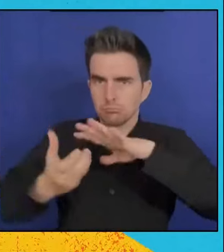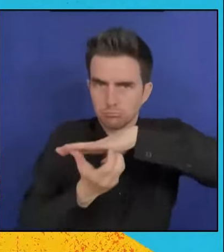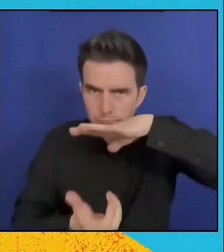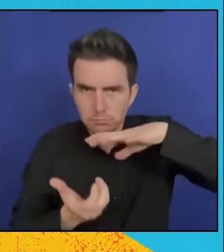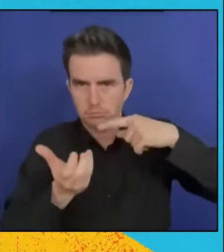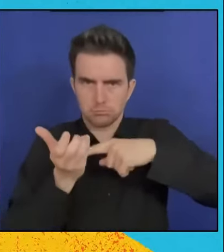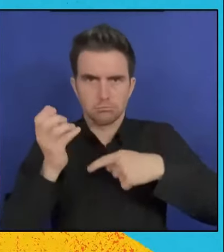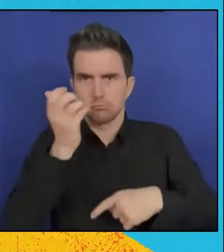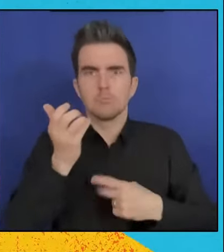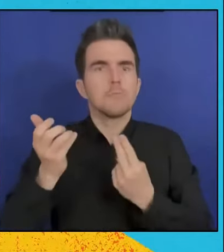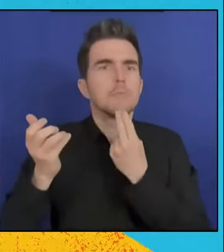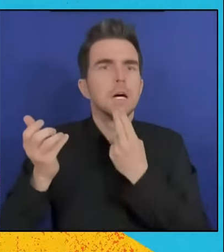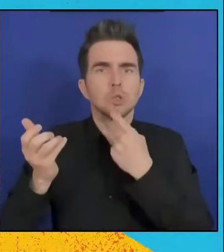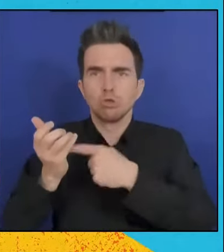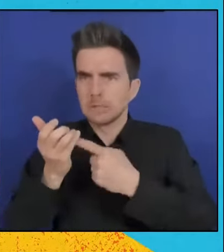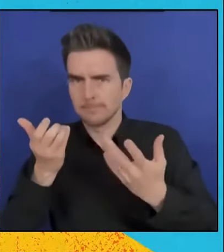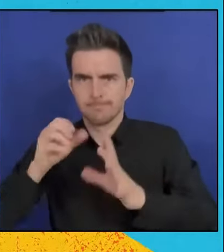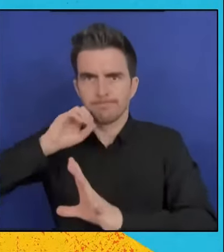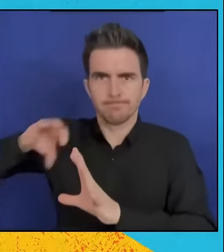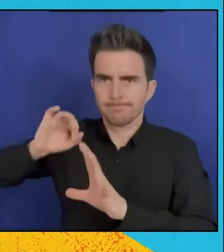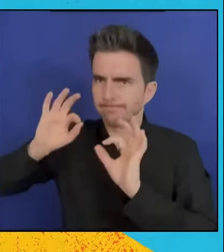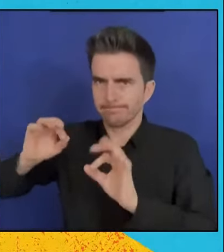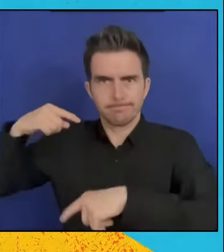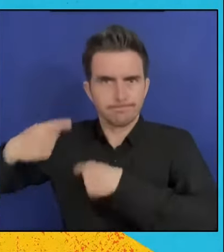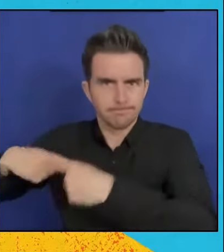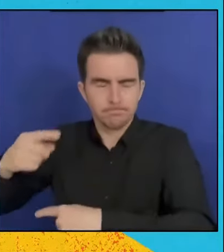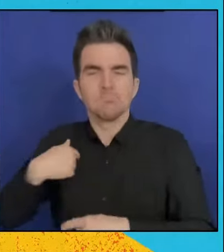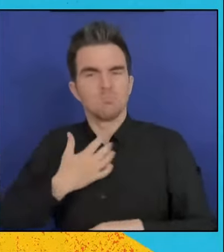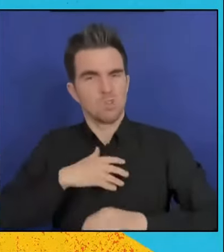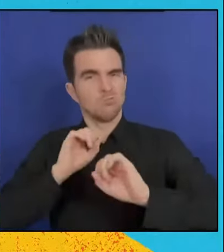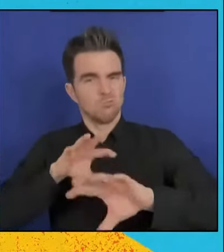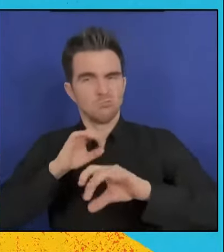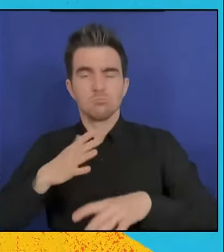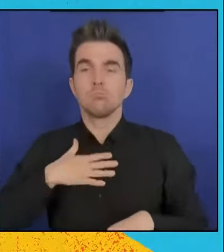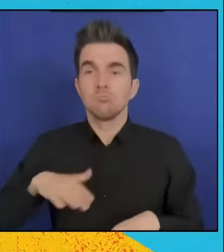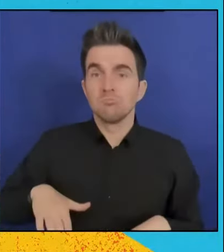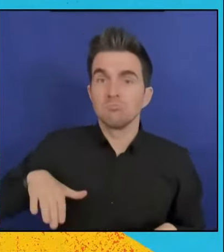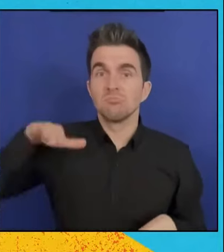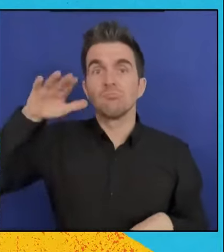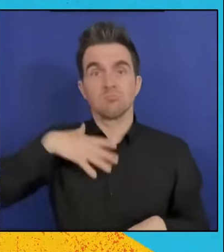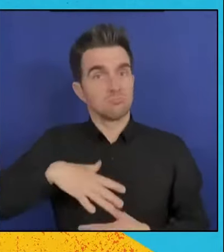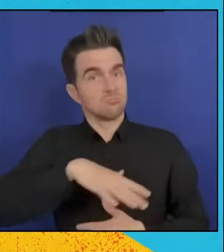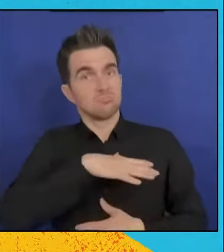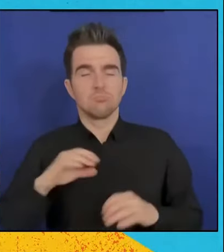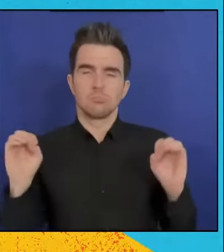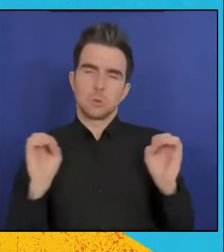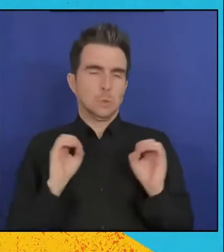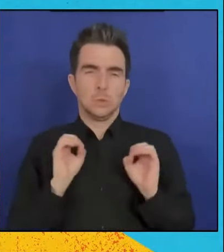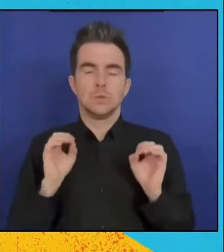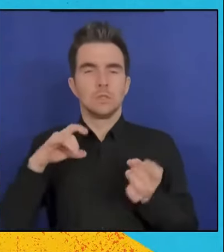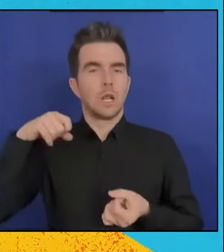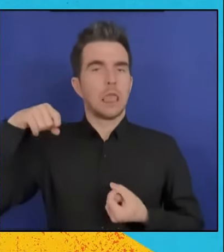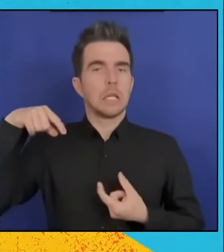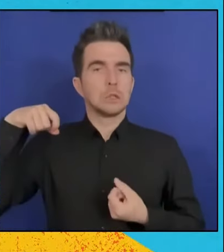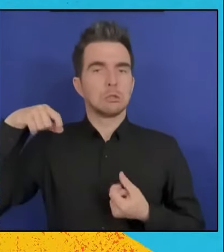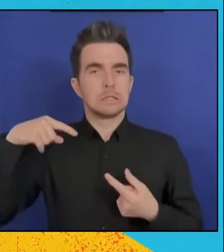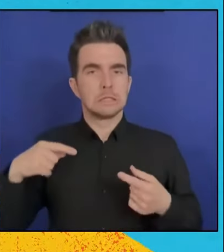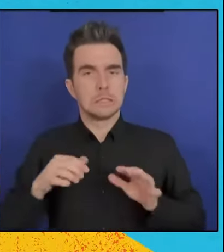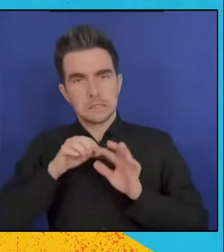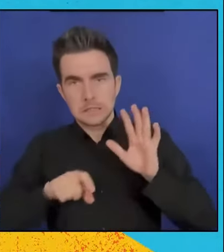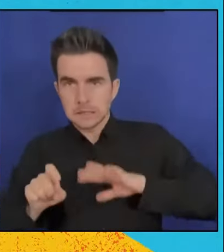charging stations. Then the next morning or the next day, we could take them back and use the mobile phones. And at home, we used to light up